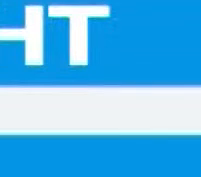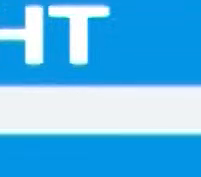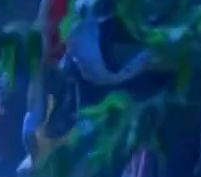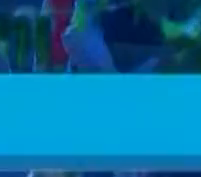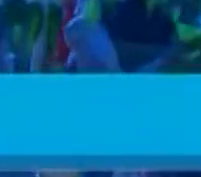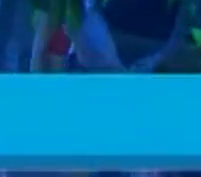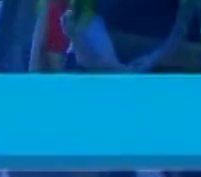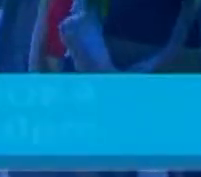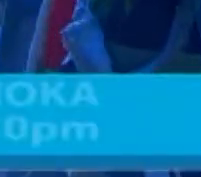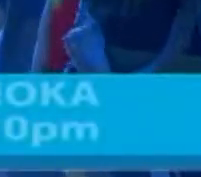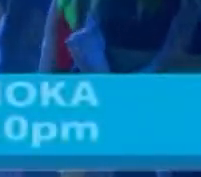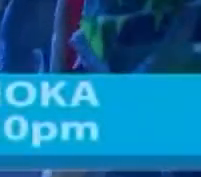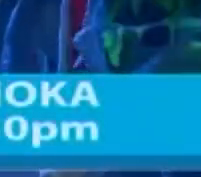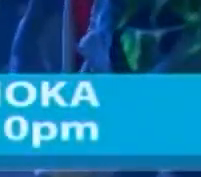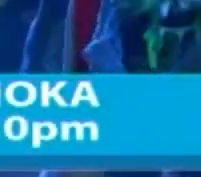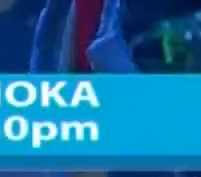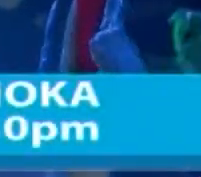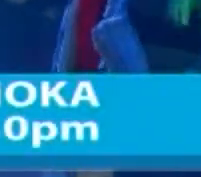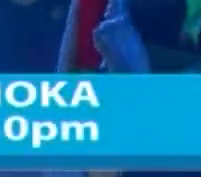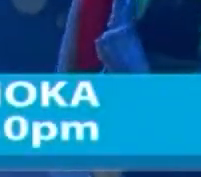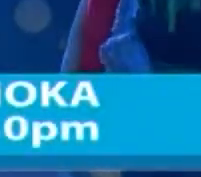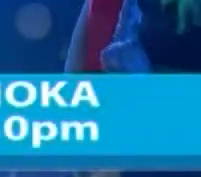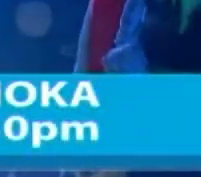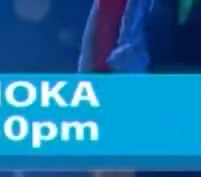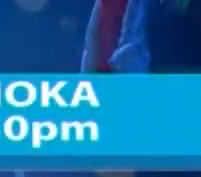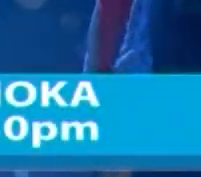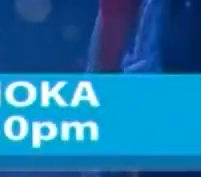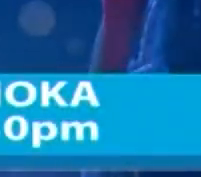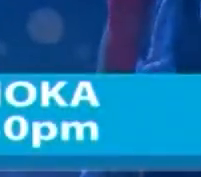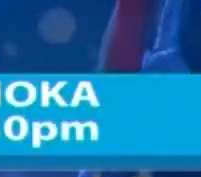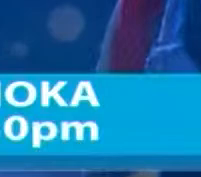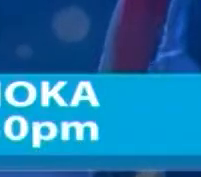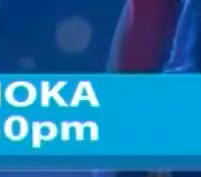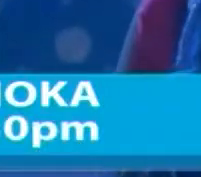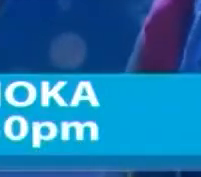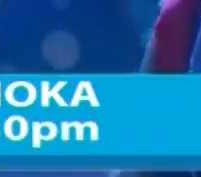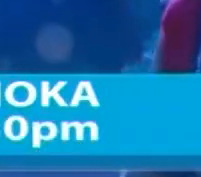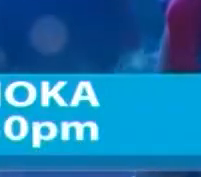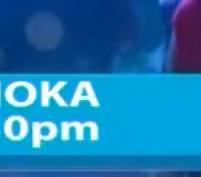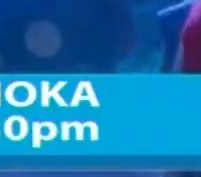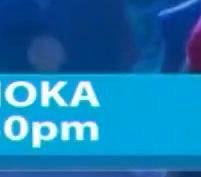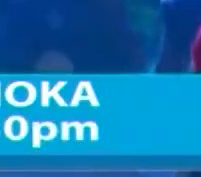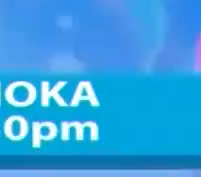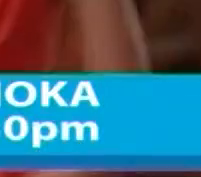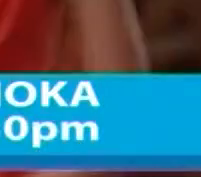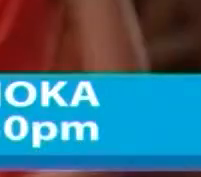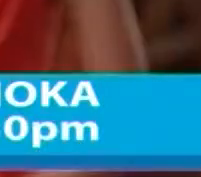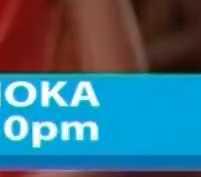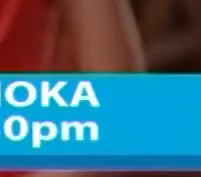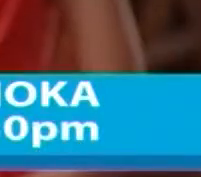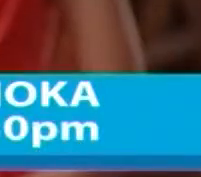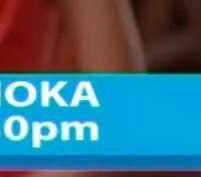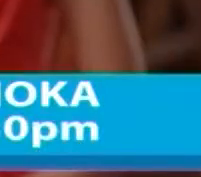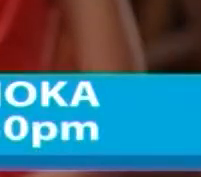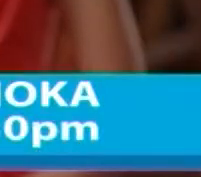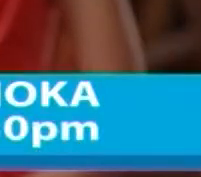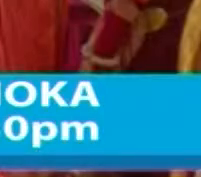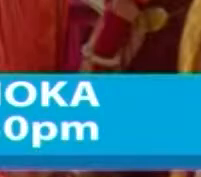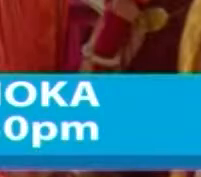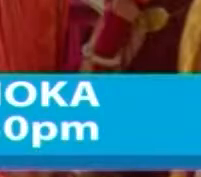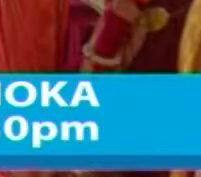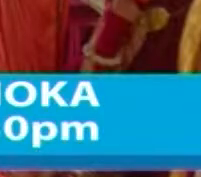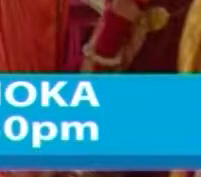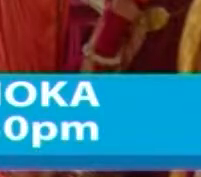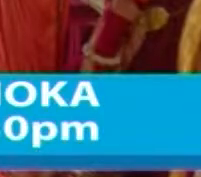Channel 1. I've taken an oath to destroy the enemies of Magad, Father. Regardless of where they are hiding, I will hunt them